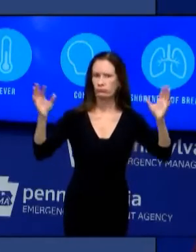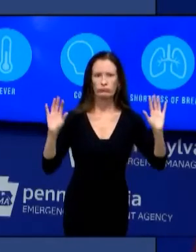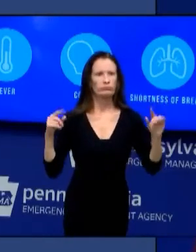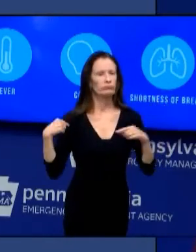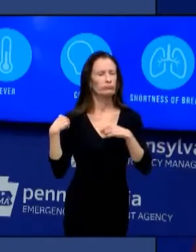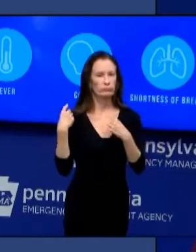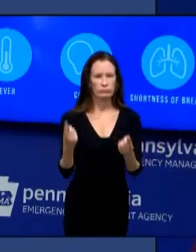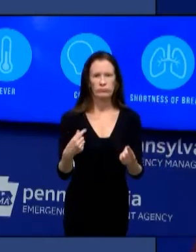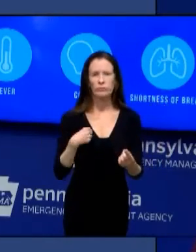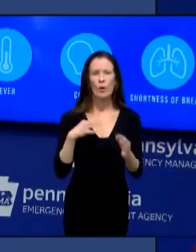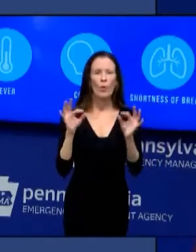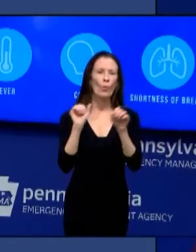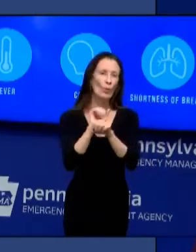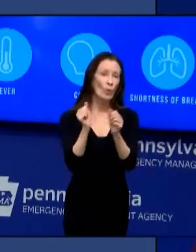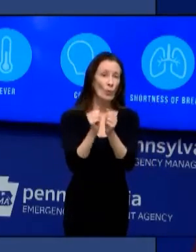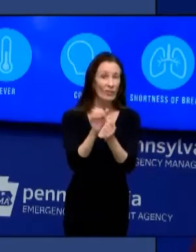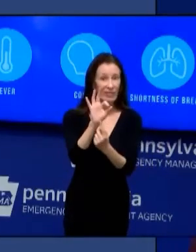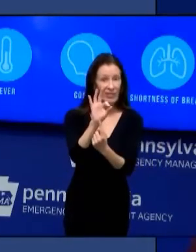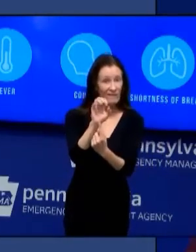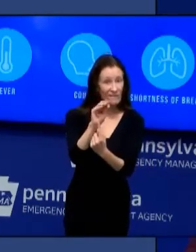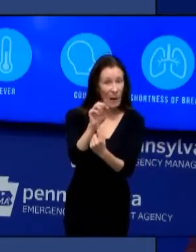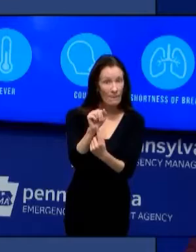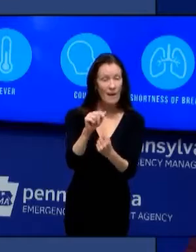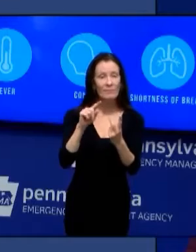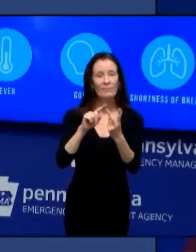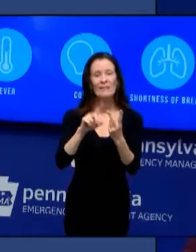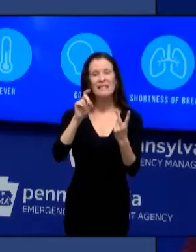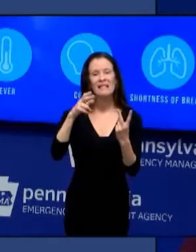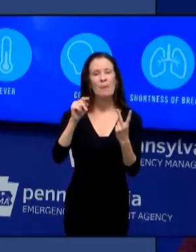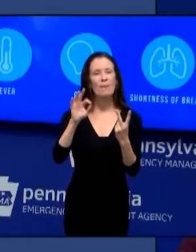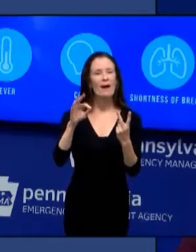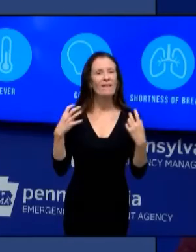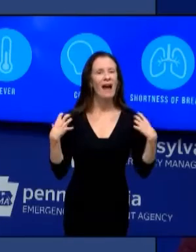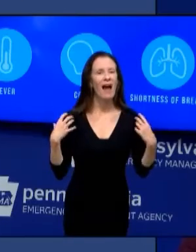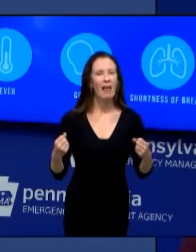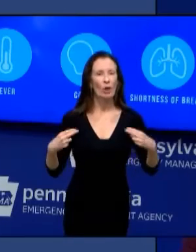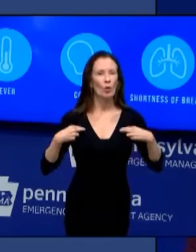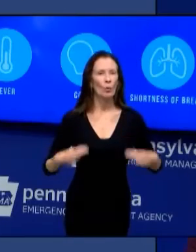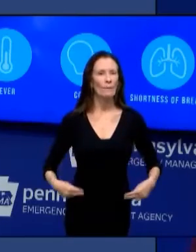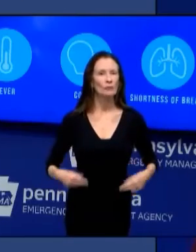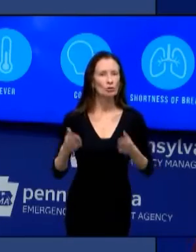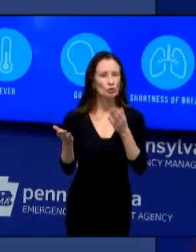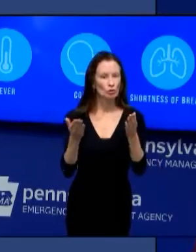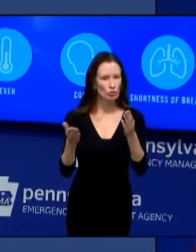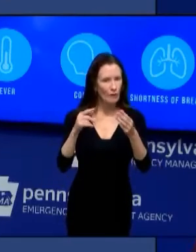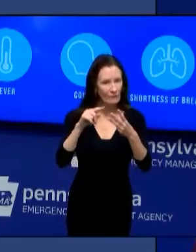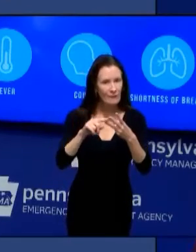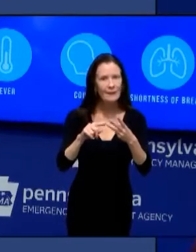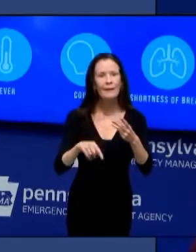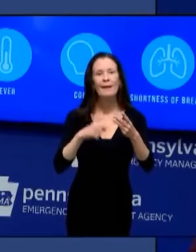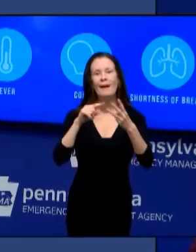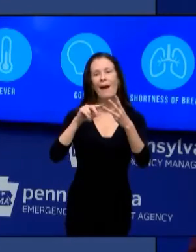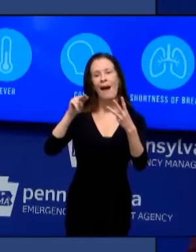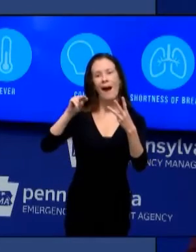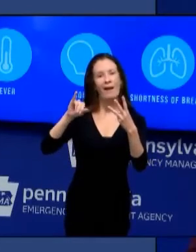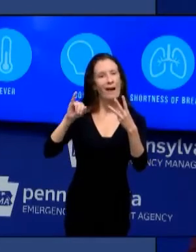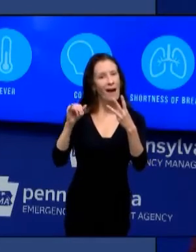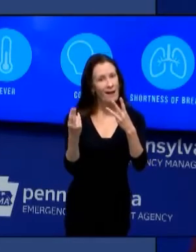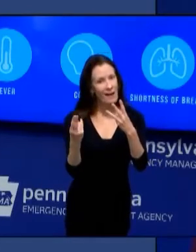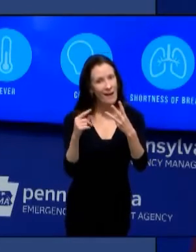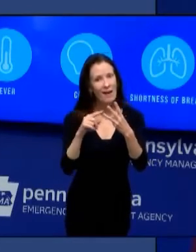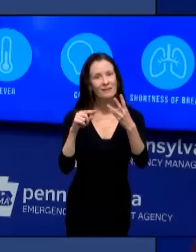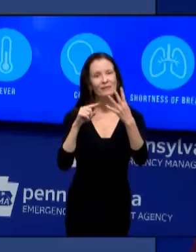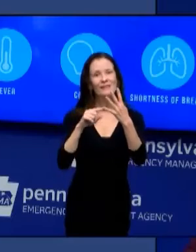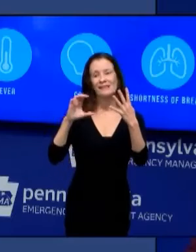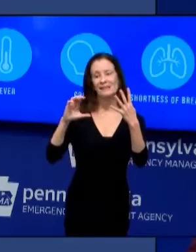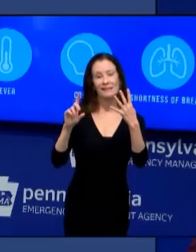to get the equipment that we need, to get the reagents and the testing materials that we need to continue the laboratory testing, and we will